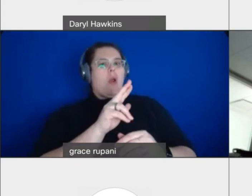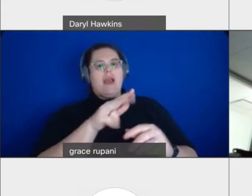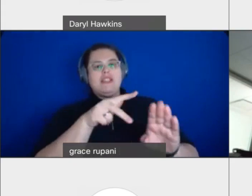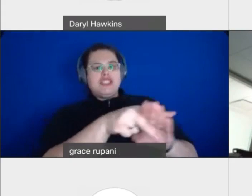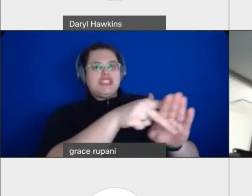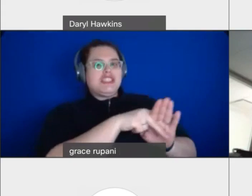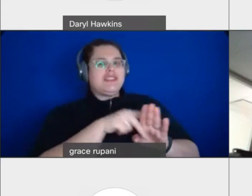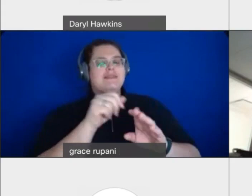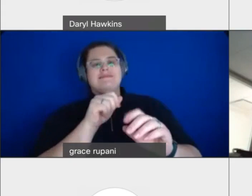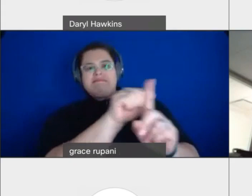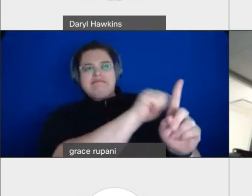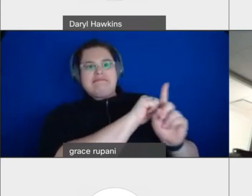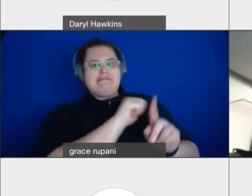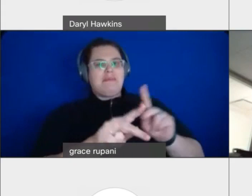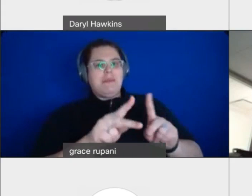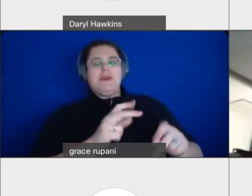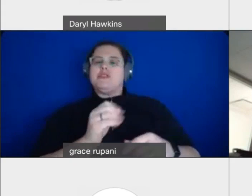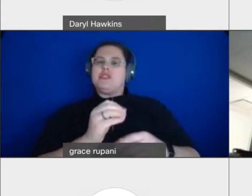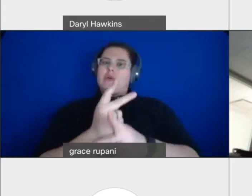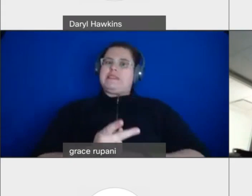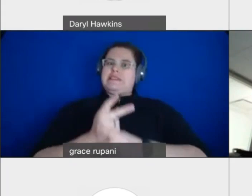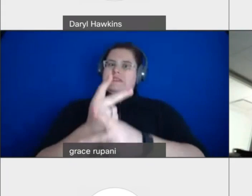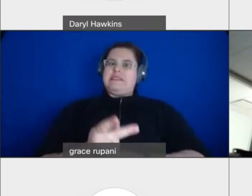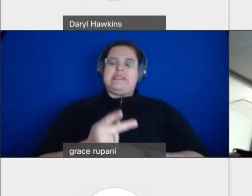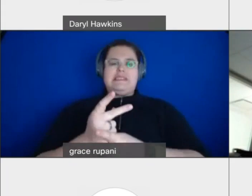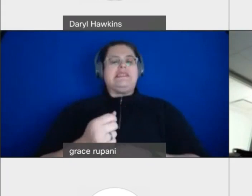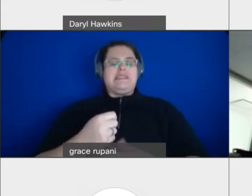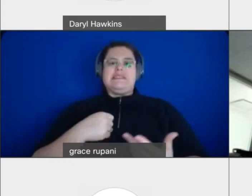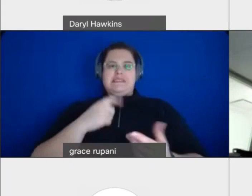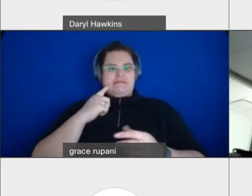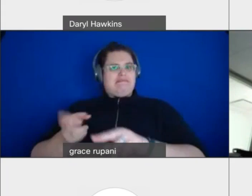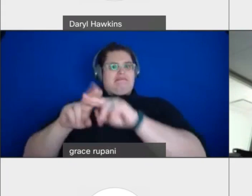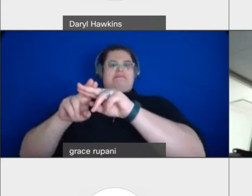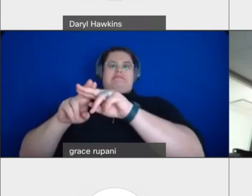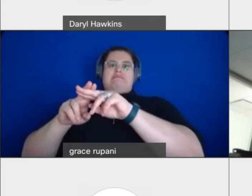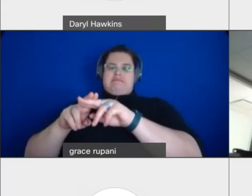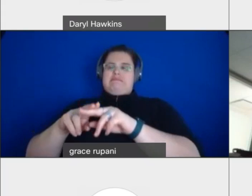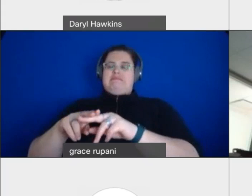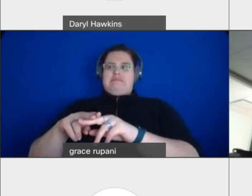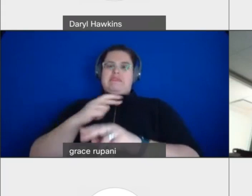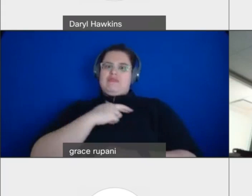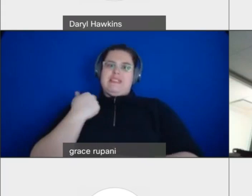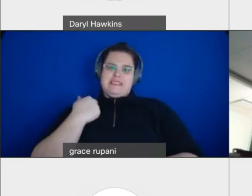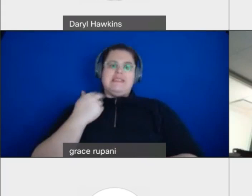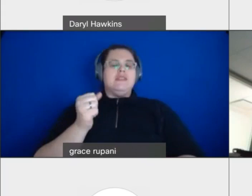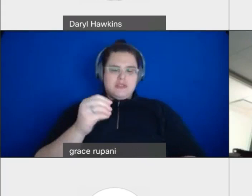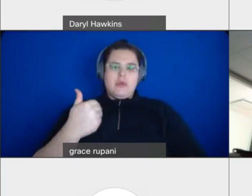these calls we'll have our colleagues from the Office of the Inspector General possibly share some data on what they're seeing